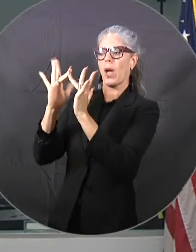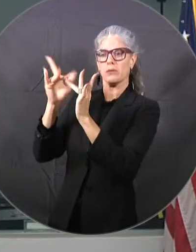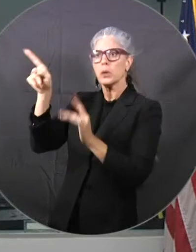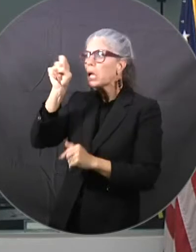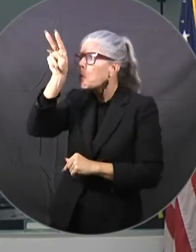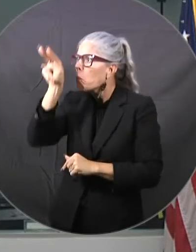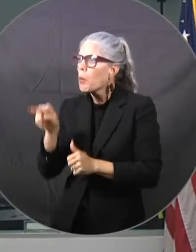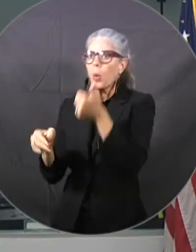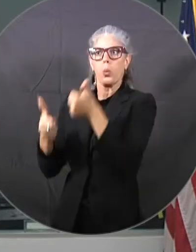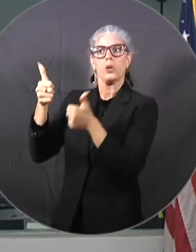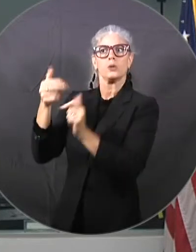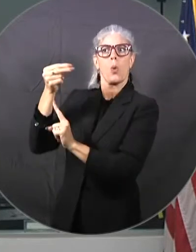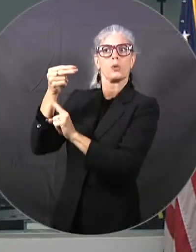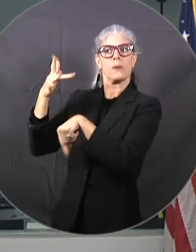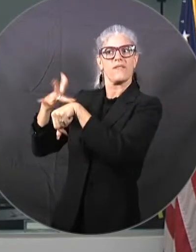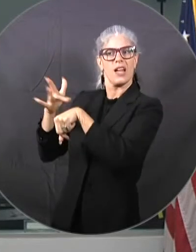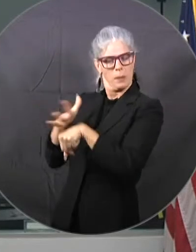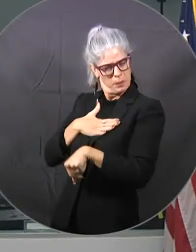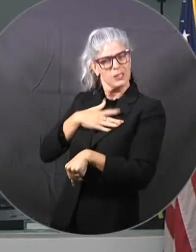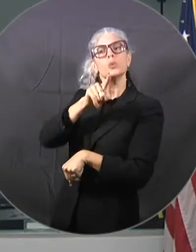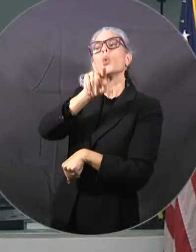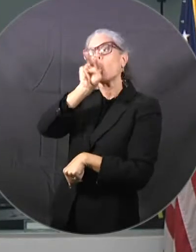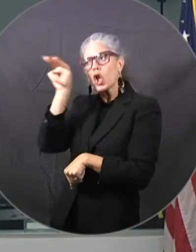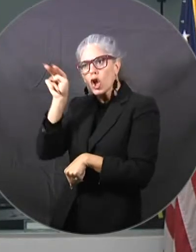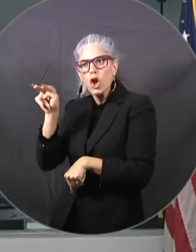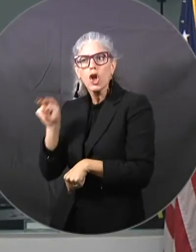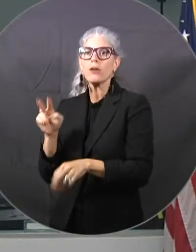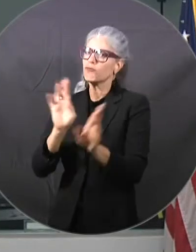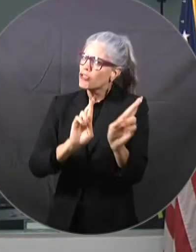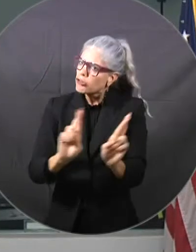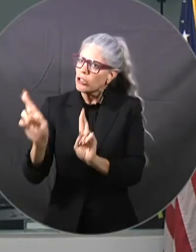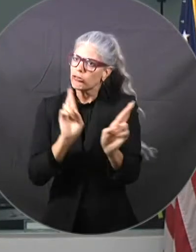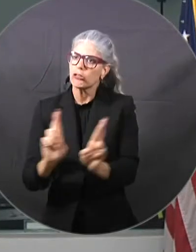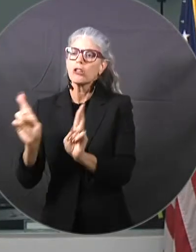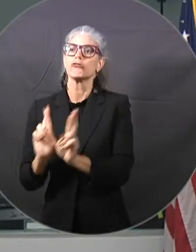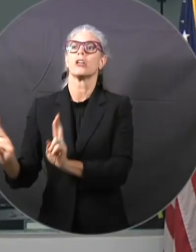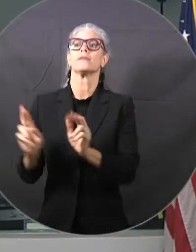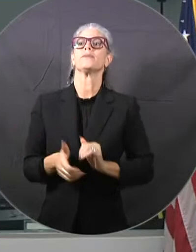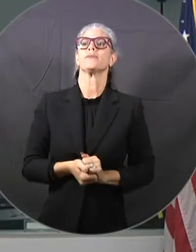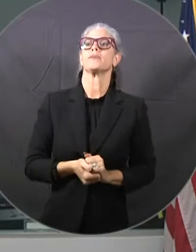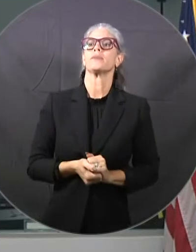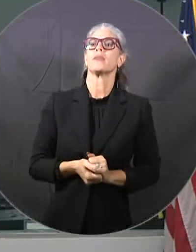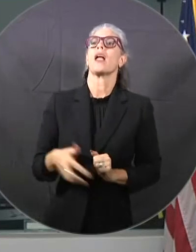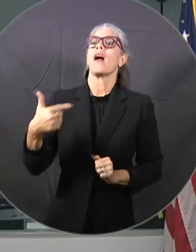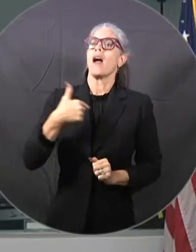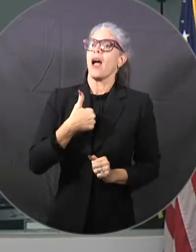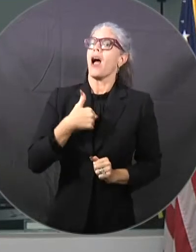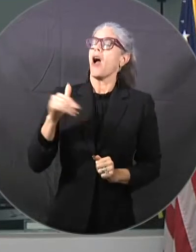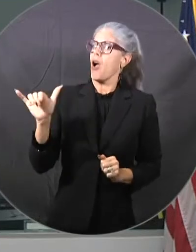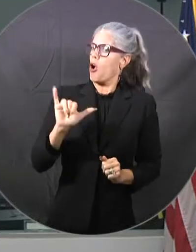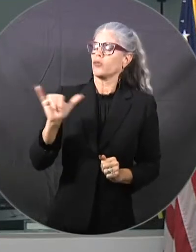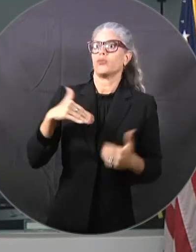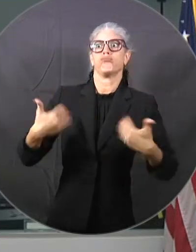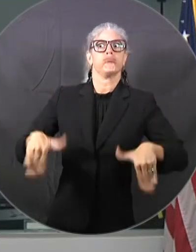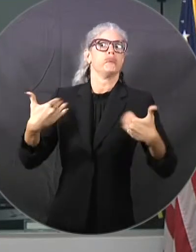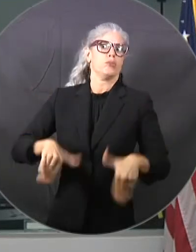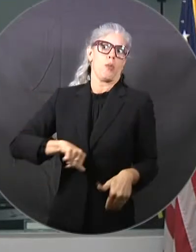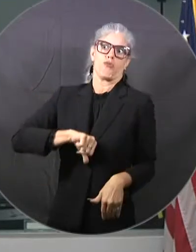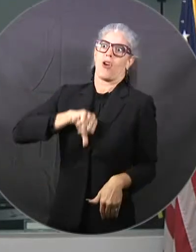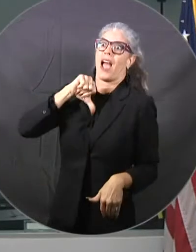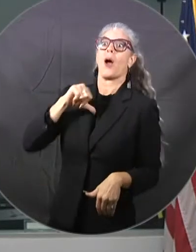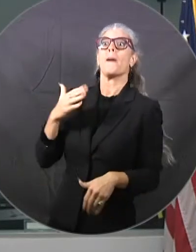and I'm very, very proud of my public information staff, my communication staff, and we are happy to announce tonight that we have a